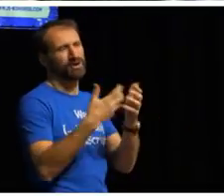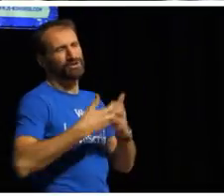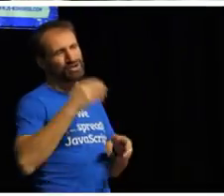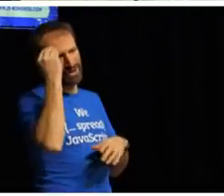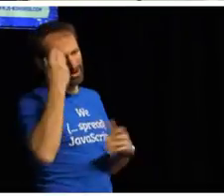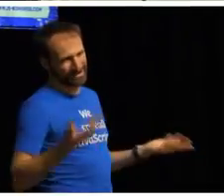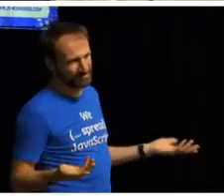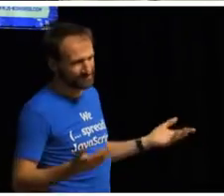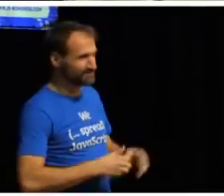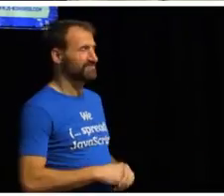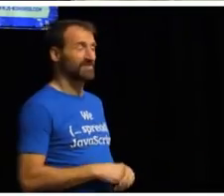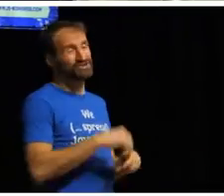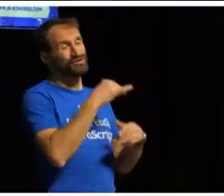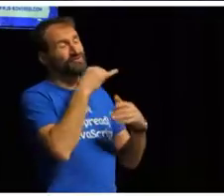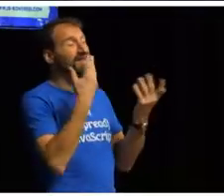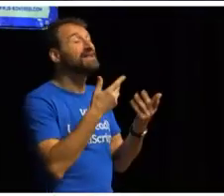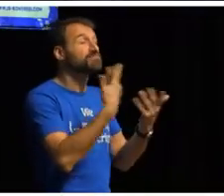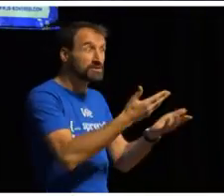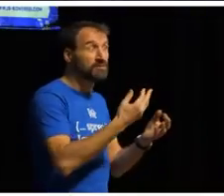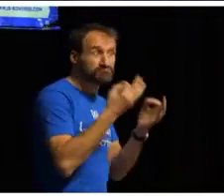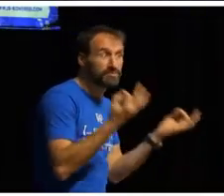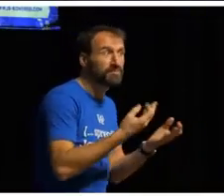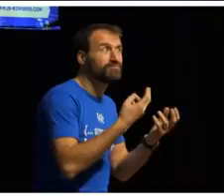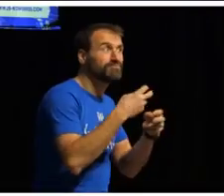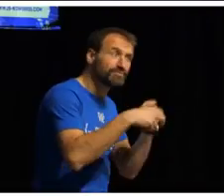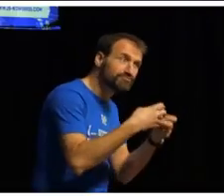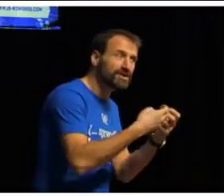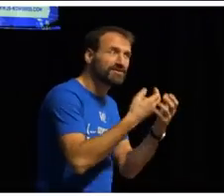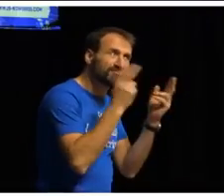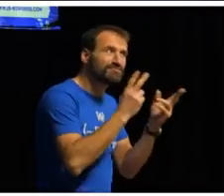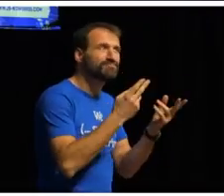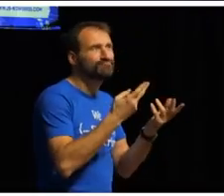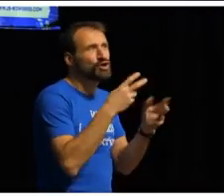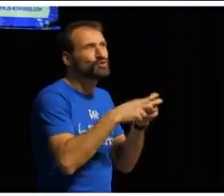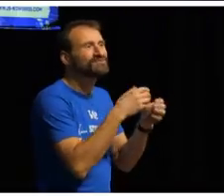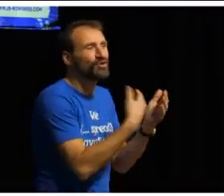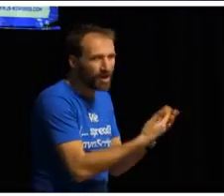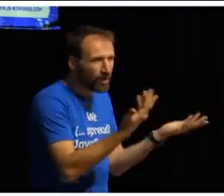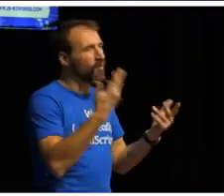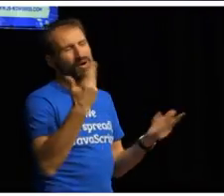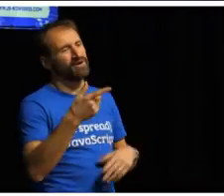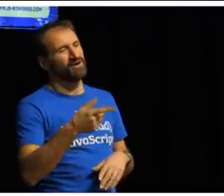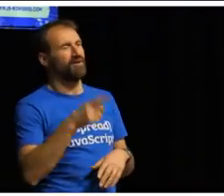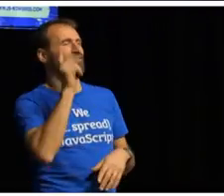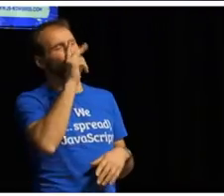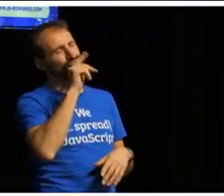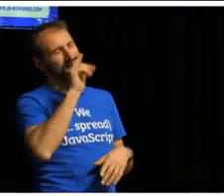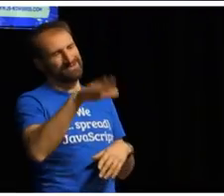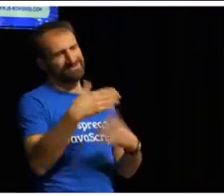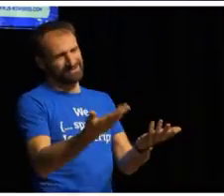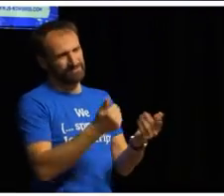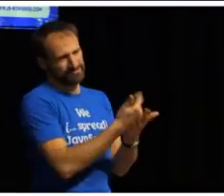thing. So I'm doing this in the browser, and why? Because the